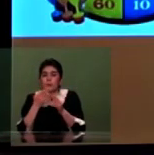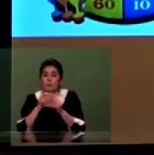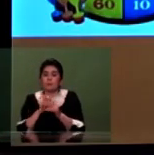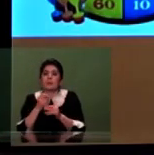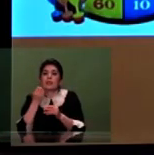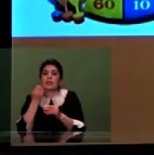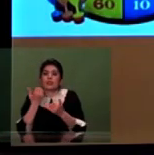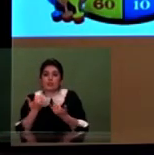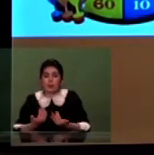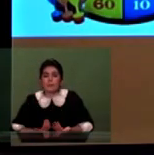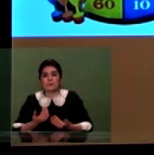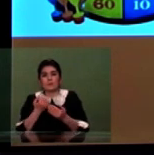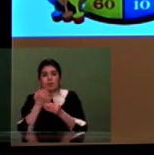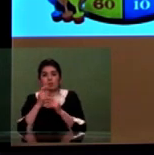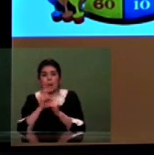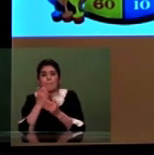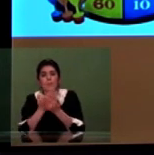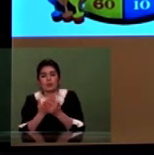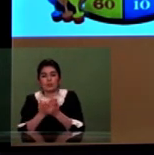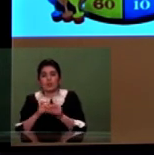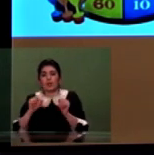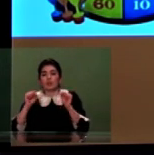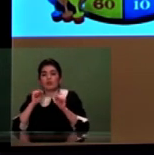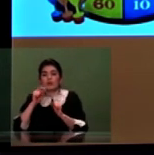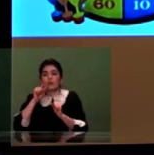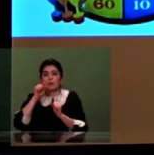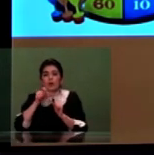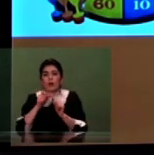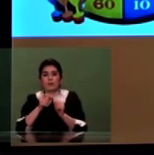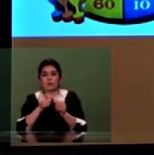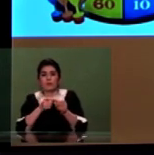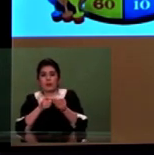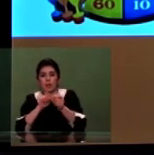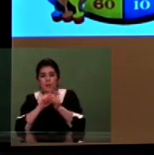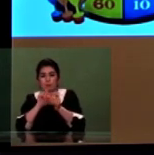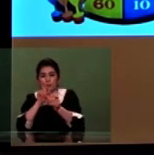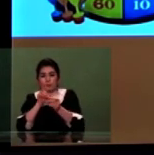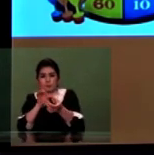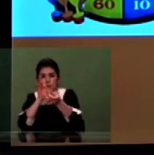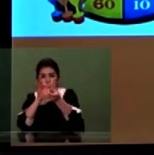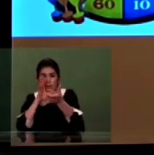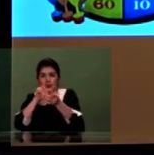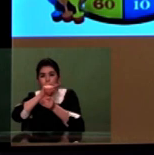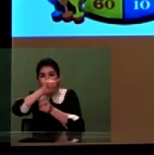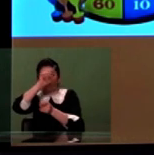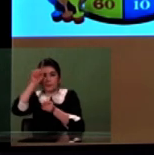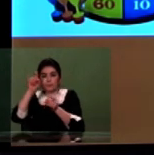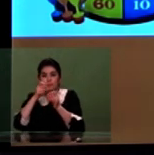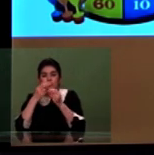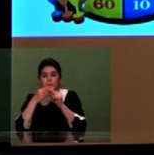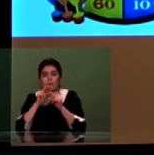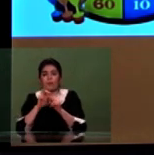Yana bir hayotiy masalani ko'raylik. Sportchilarning otish aniqligini bilish uchun tajriba